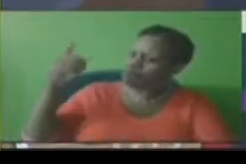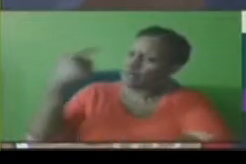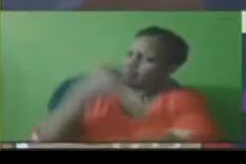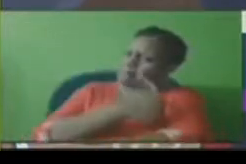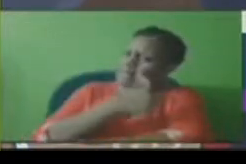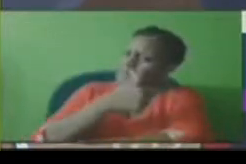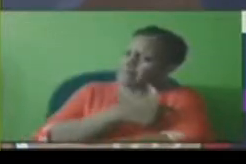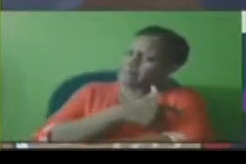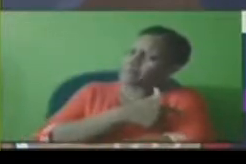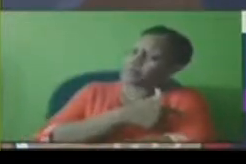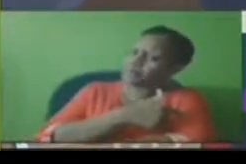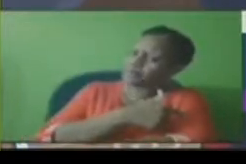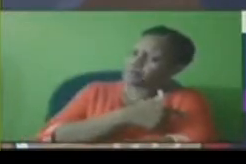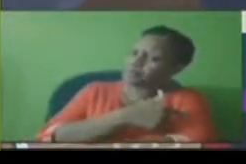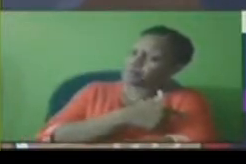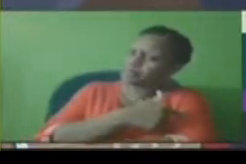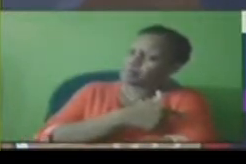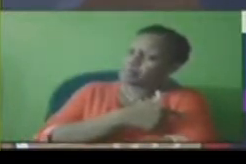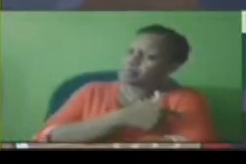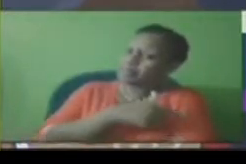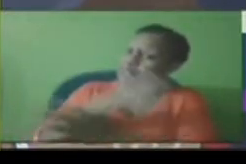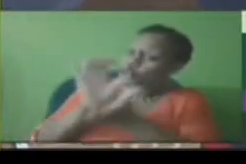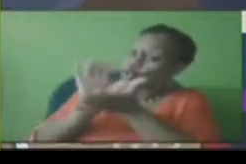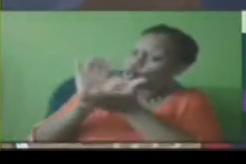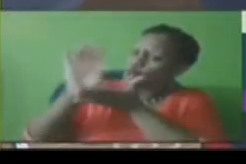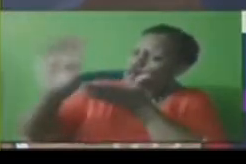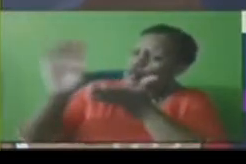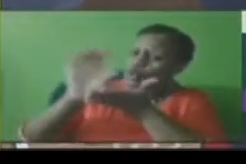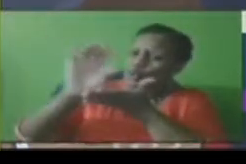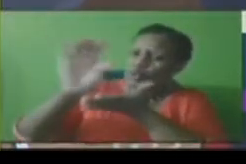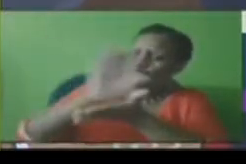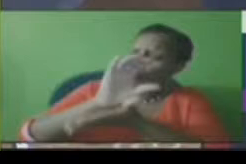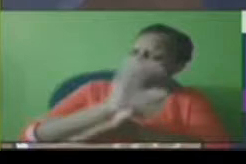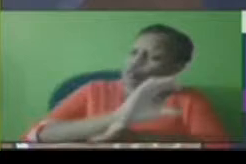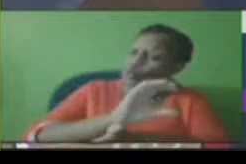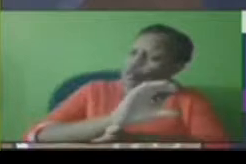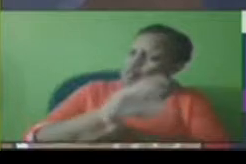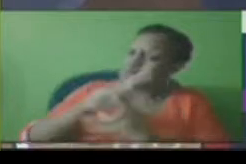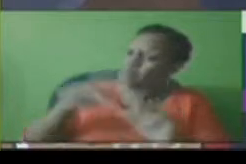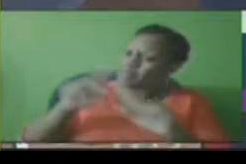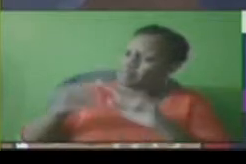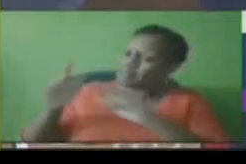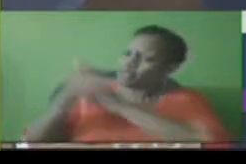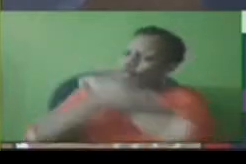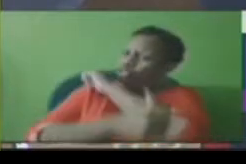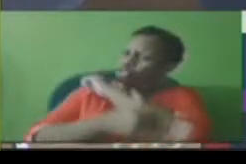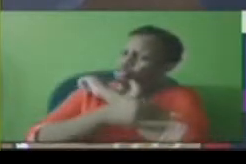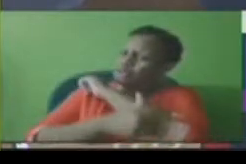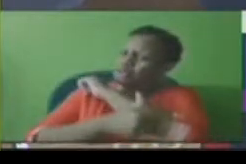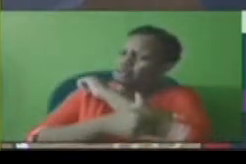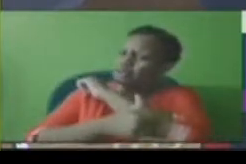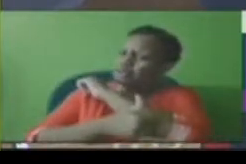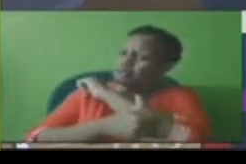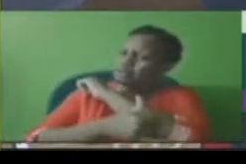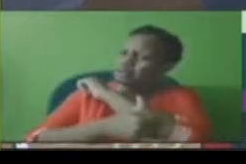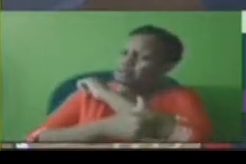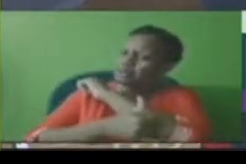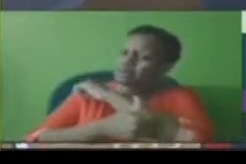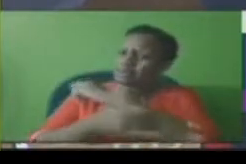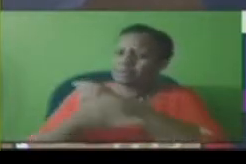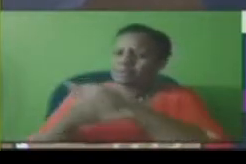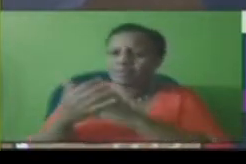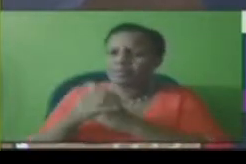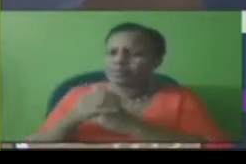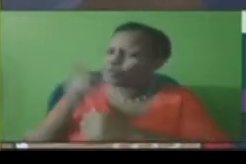donation as a group to the global community, do you think that, because nations like Trinidad and Tobago have this difficult balancing